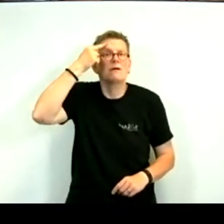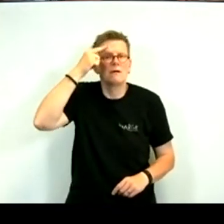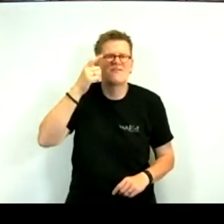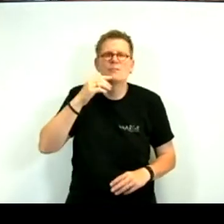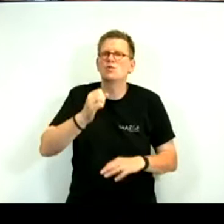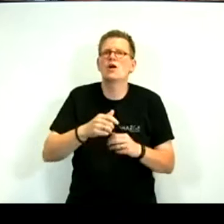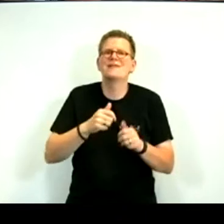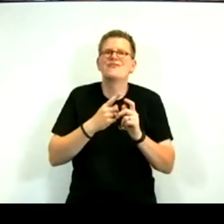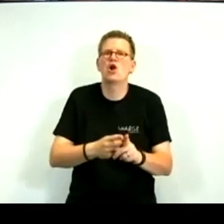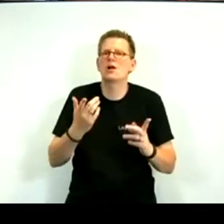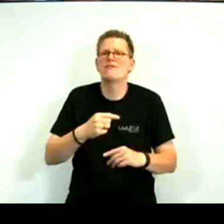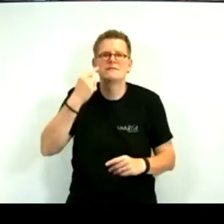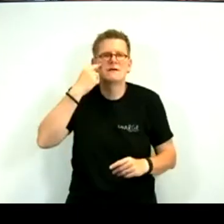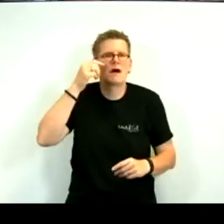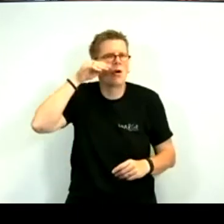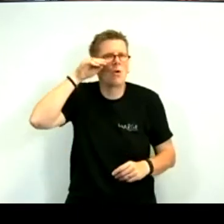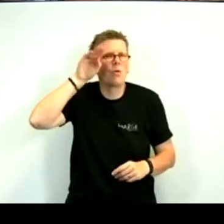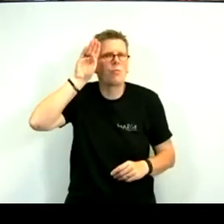eyelid out of the way.